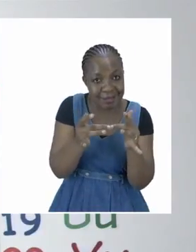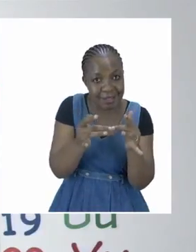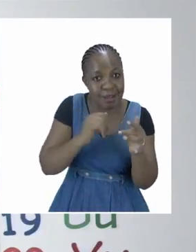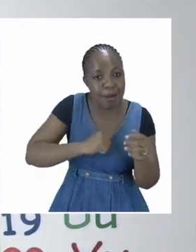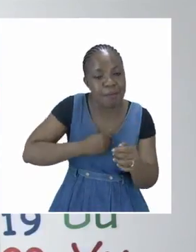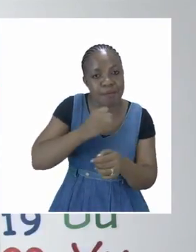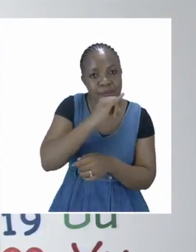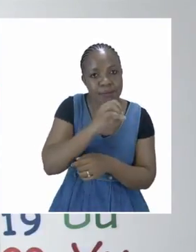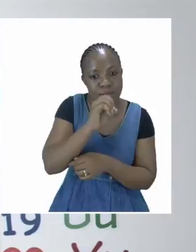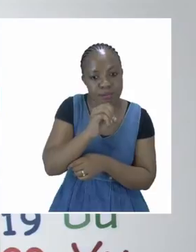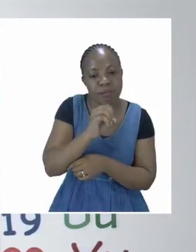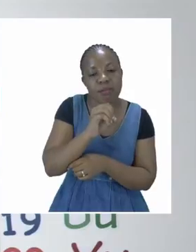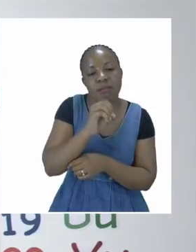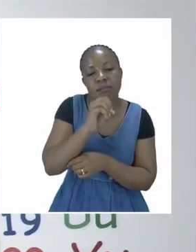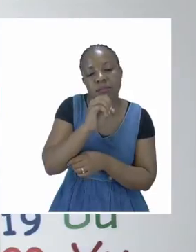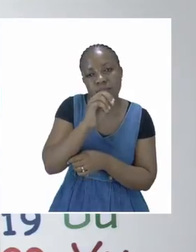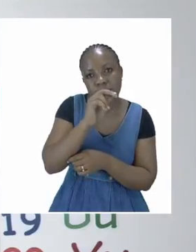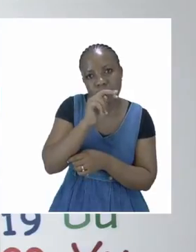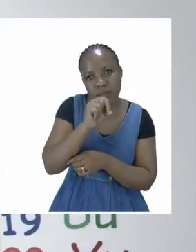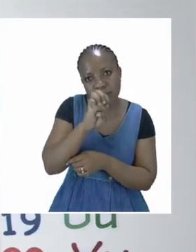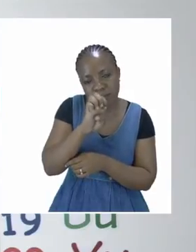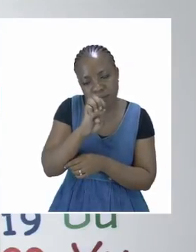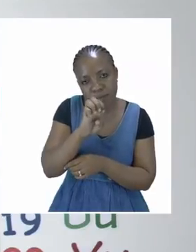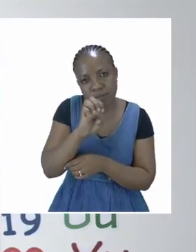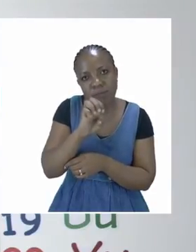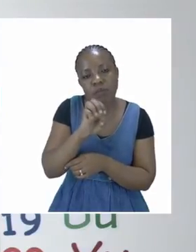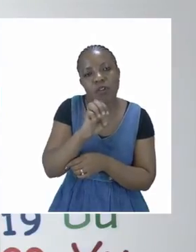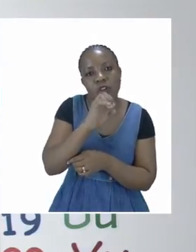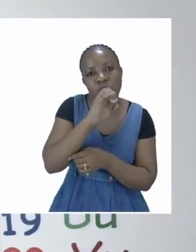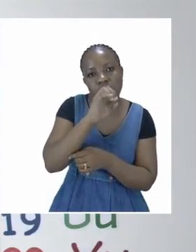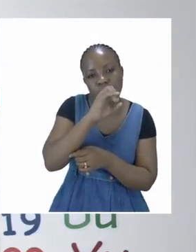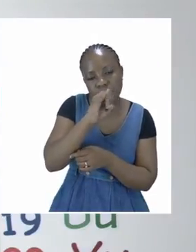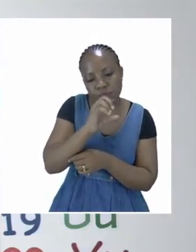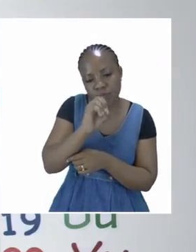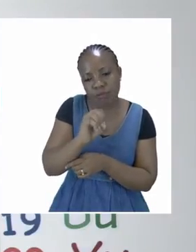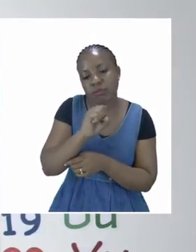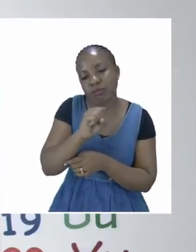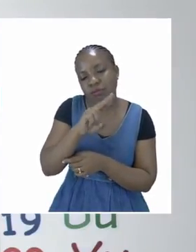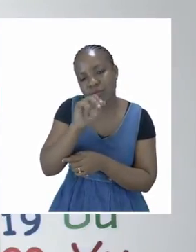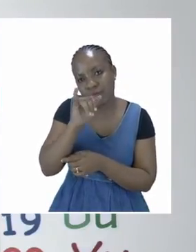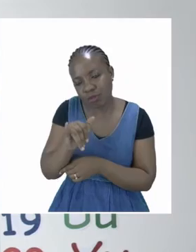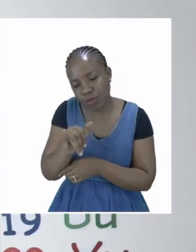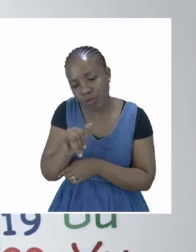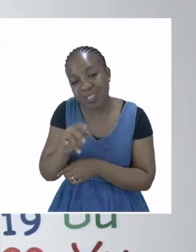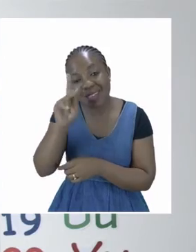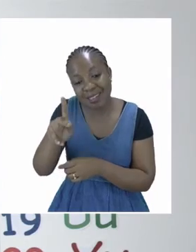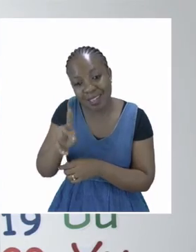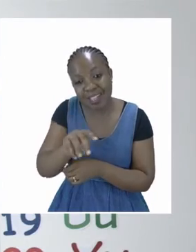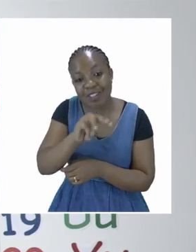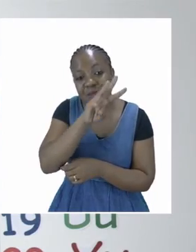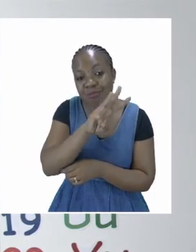MyZone and Zacky Facebook pages, and in addition, our website,